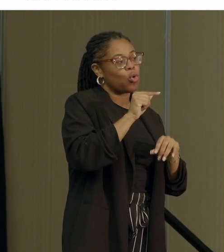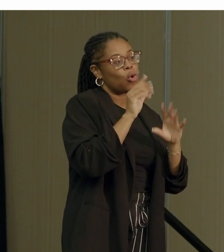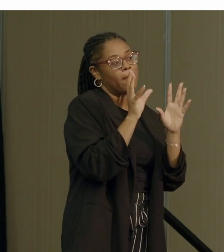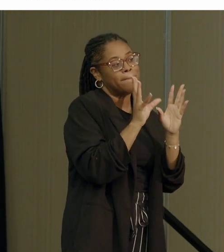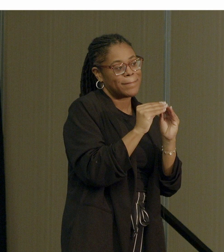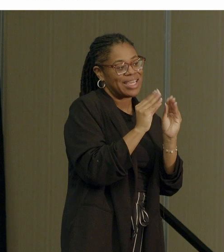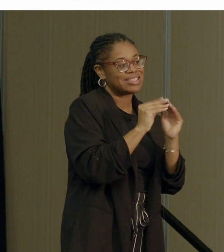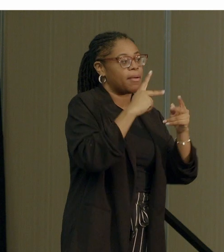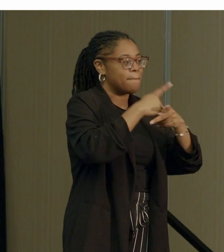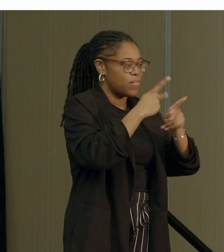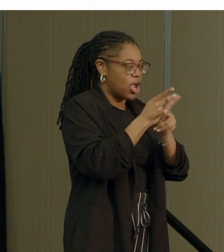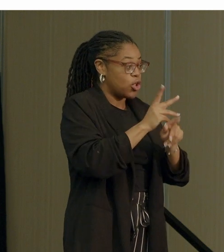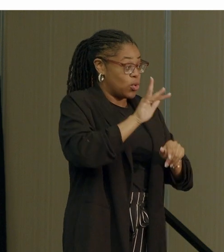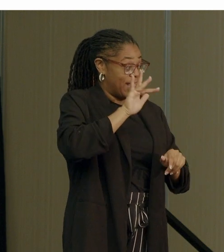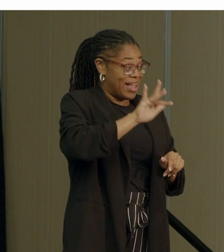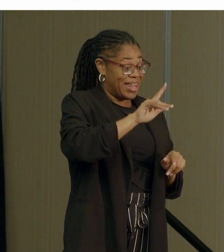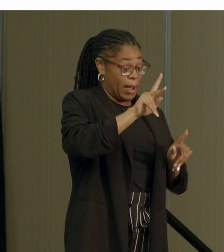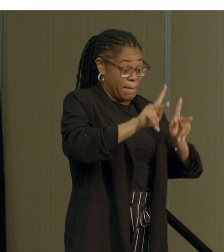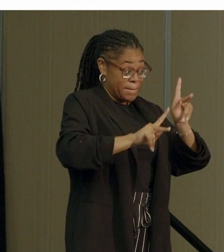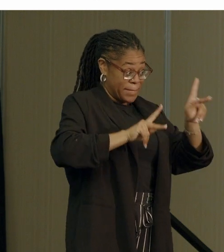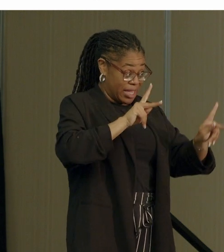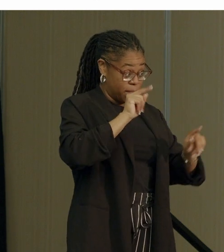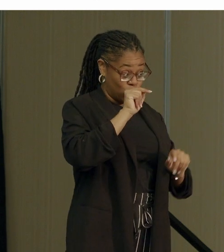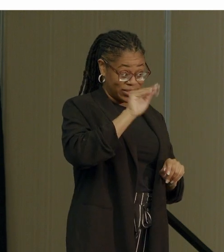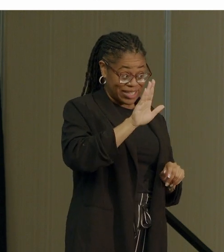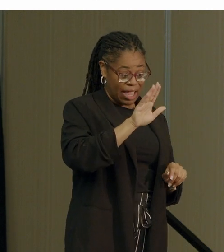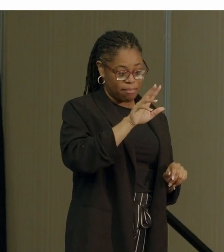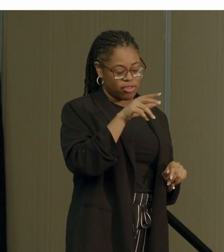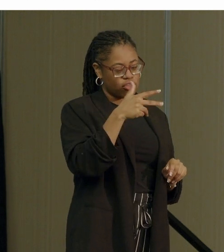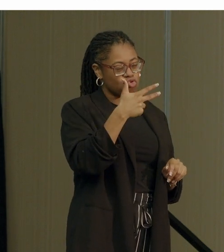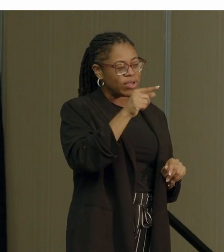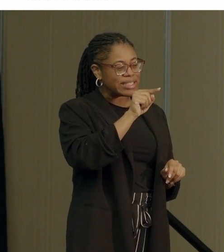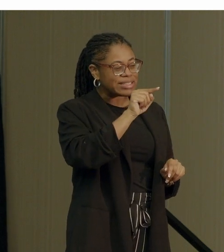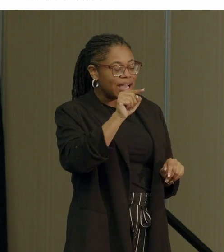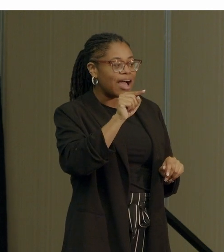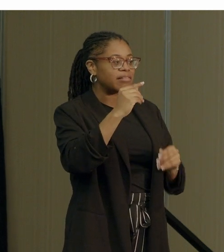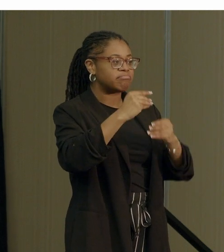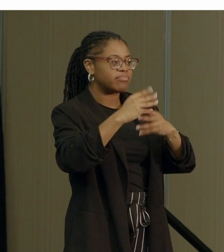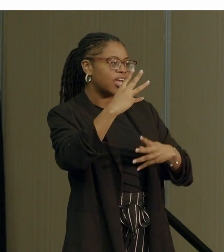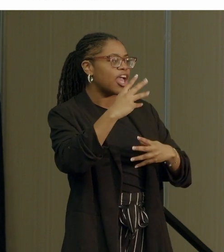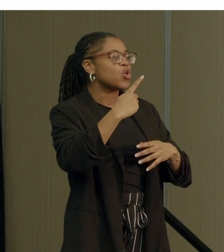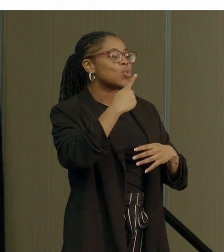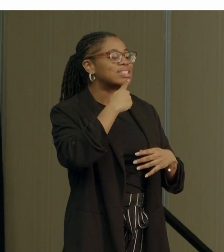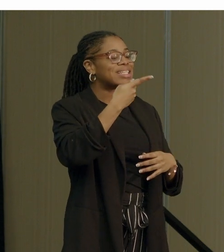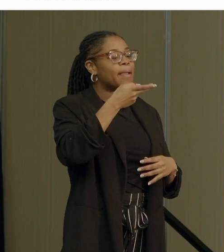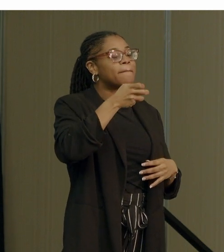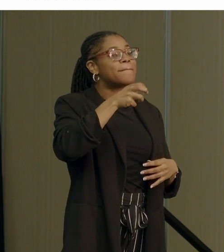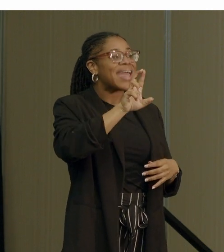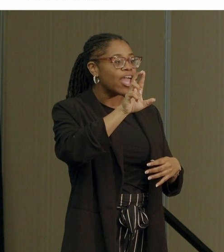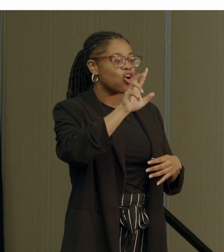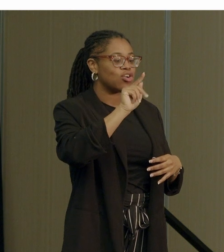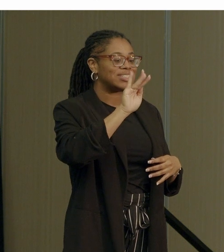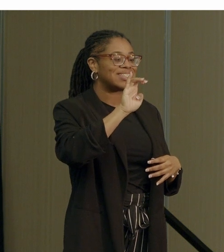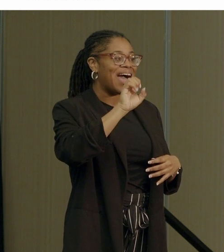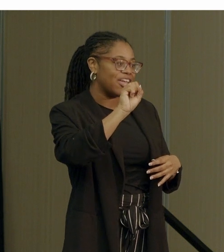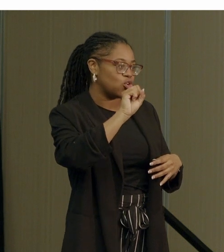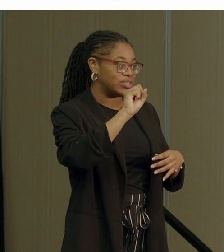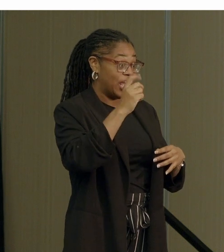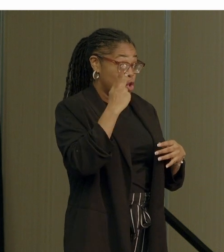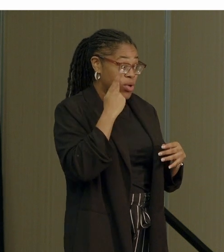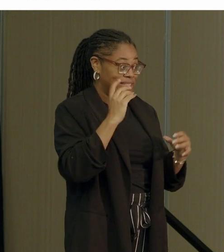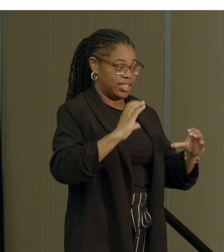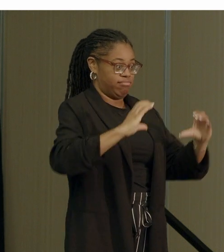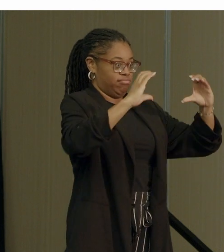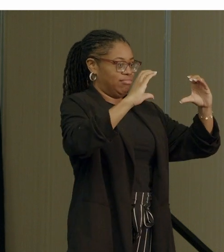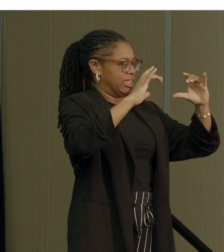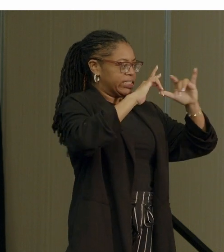by going into the People tab, clicking the three-dot menu, and then you can ask to pair tiles with anyone. This will show up for everyone in the call